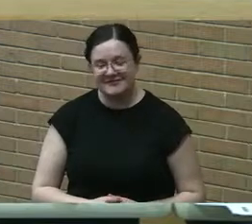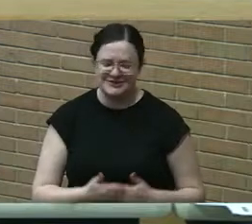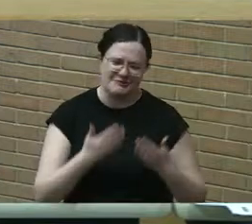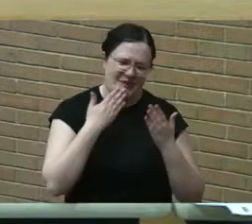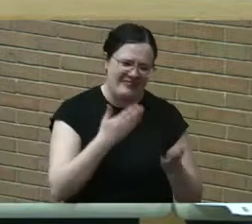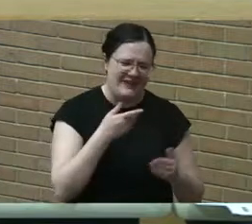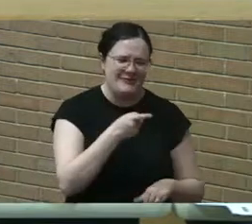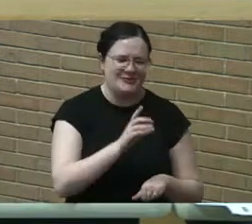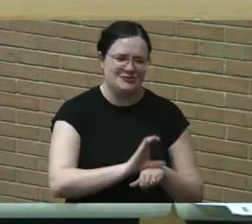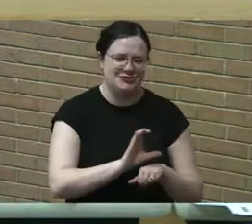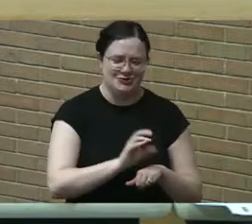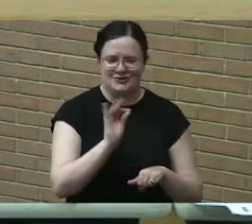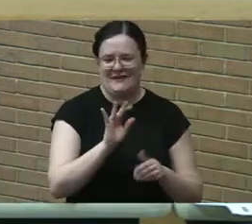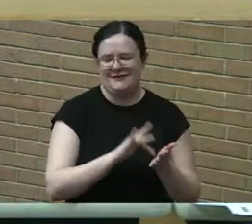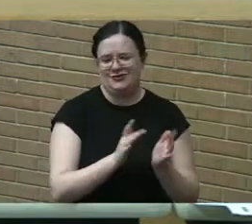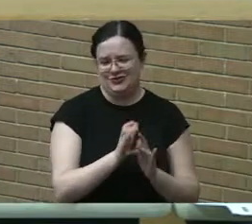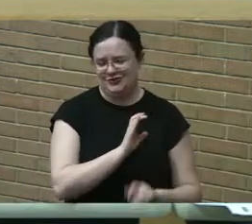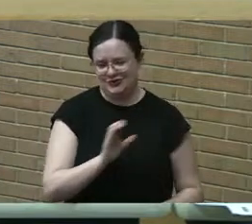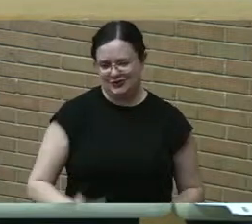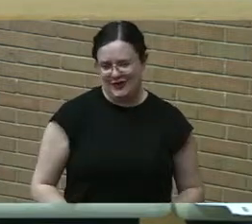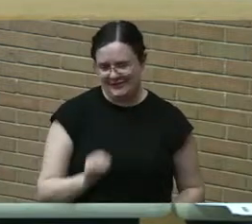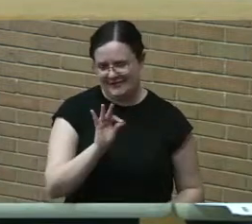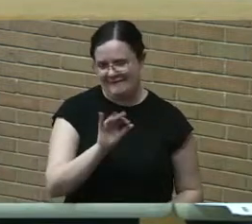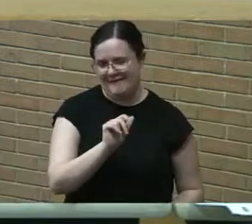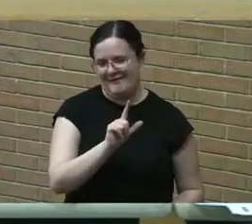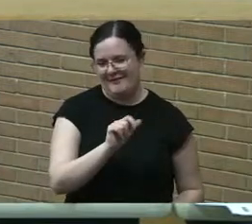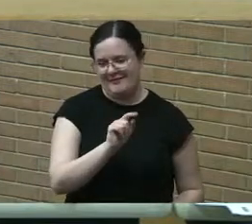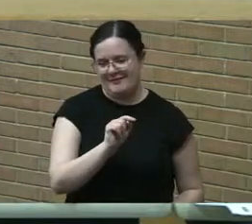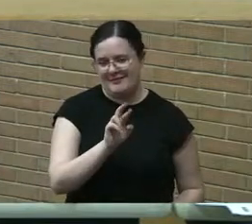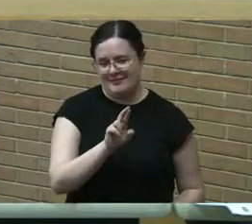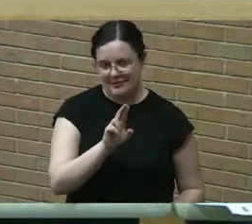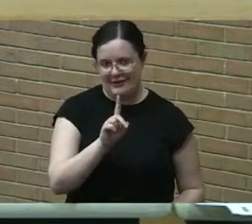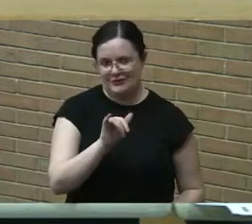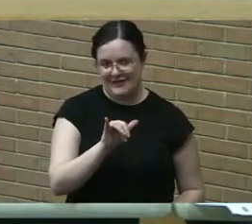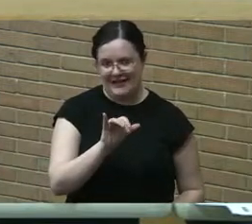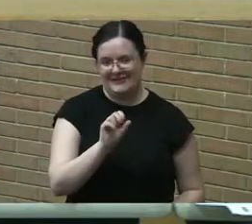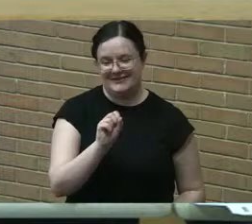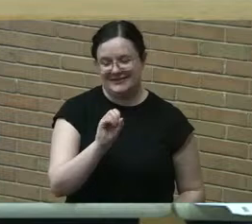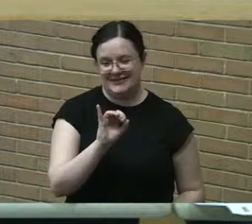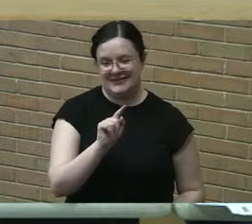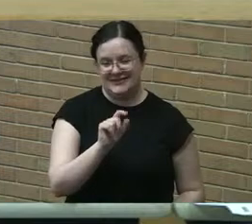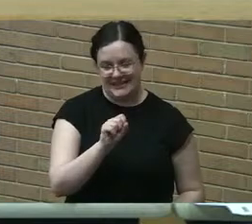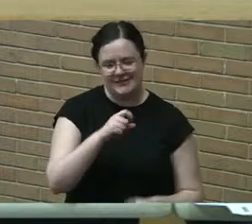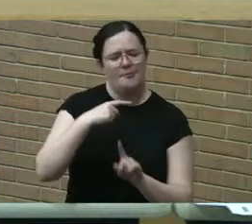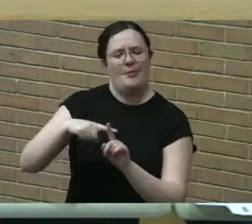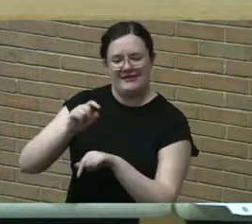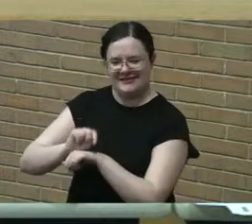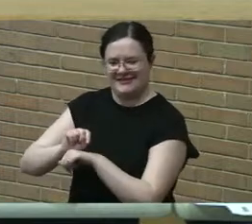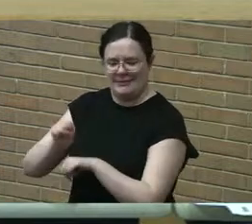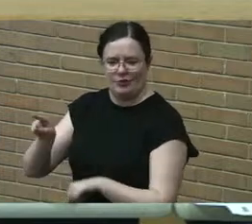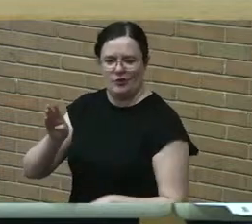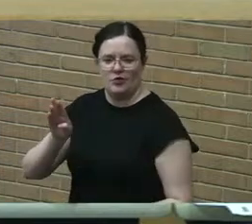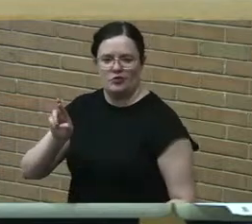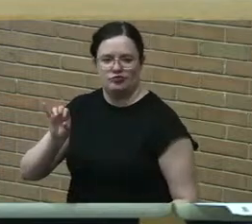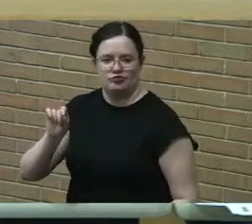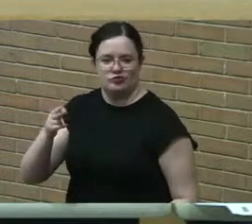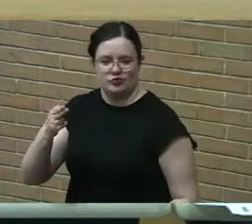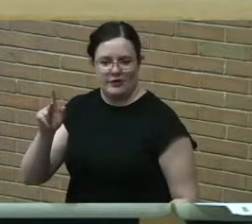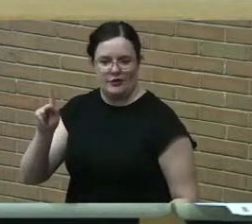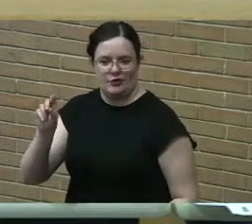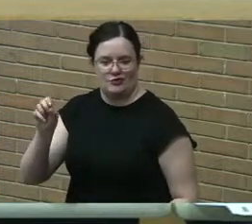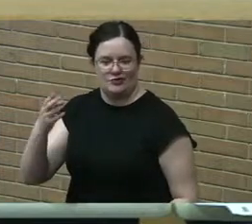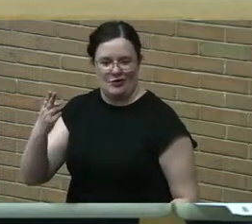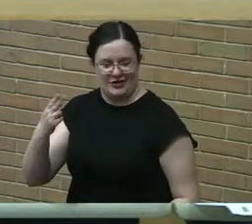the Church of Jesus Christ of Latter-day Saints, and also to Temple Brith Kodesh. We knew a lot of people wanted to walk across, and